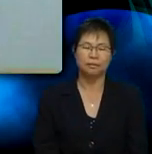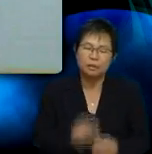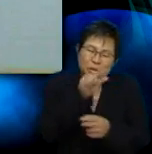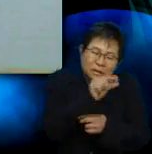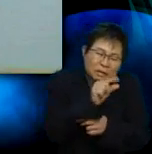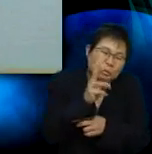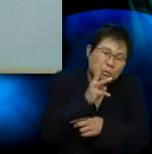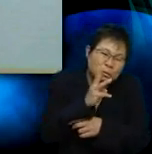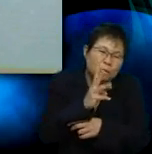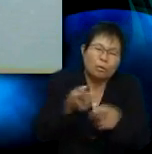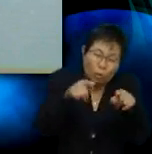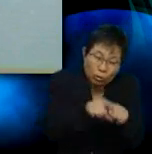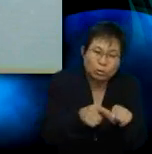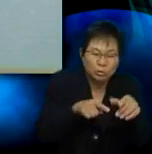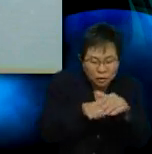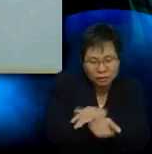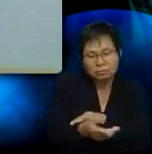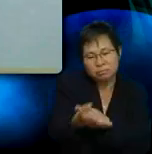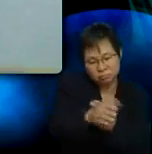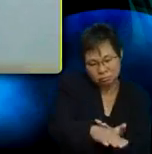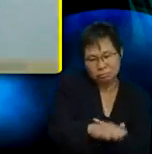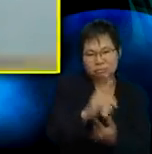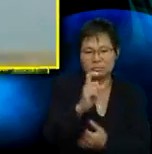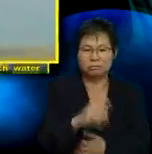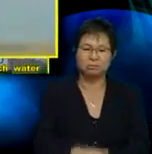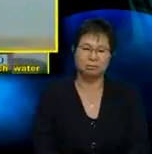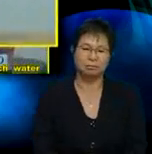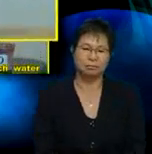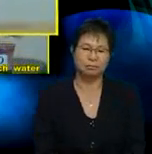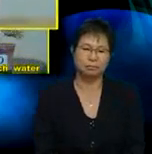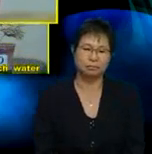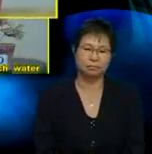Too little water also may kill them.